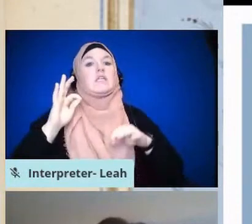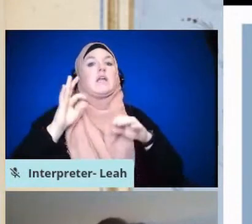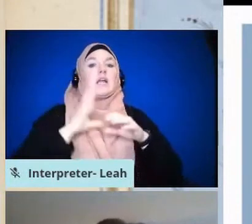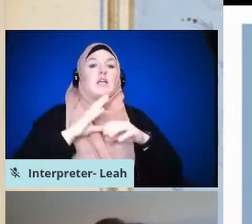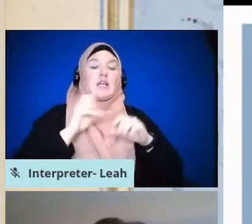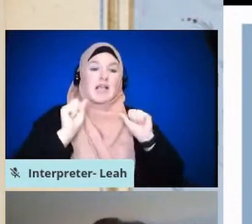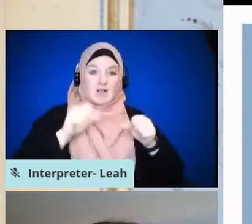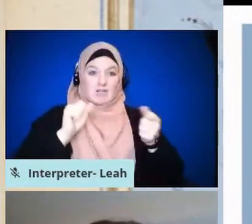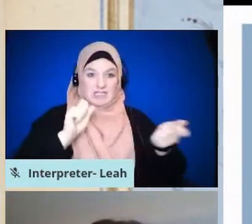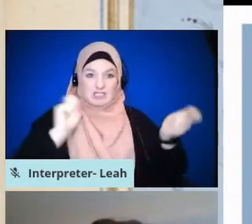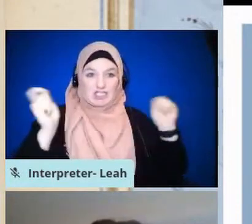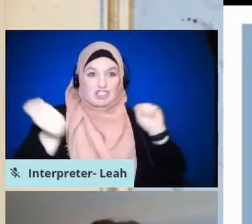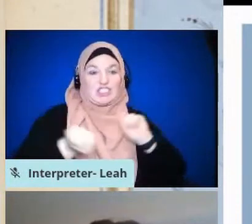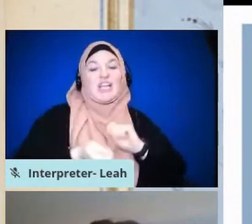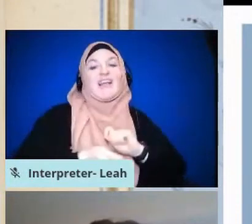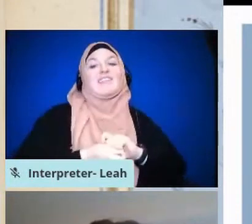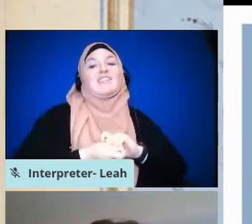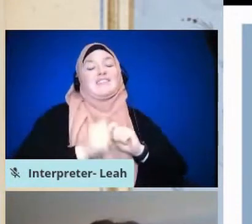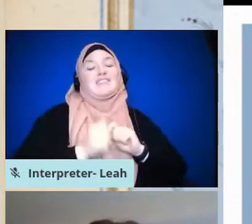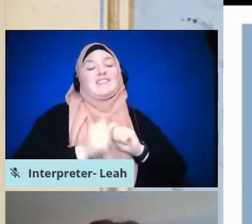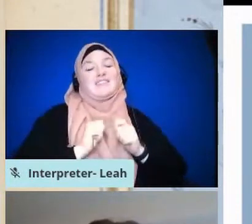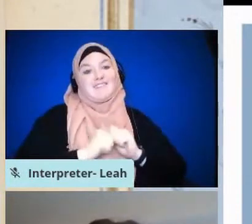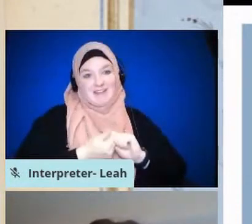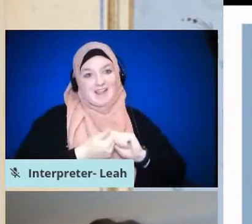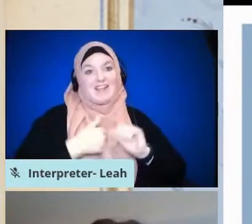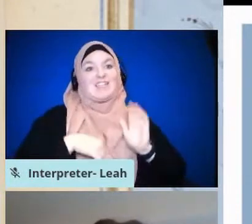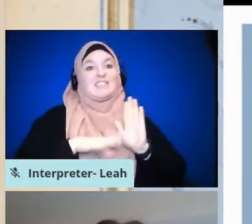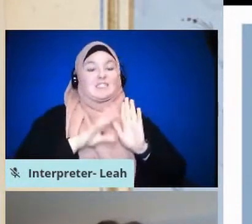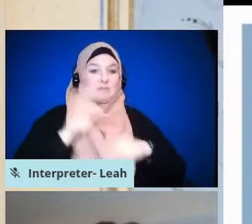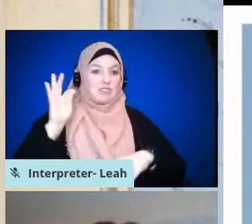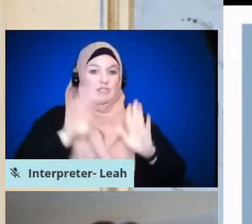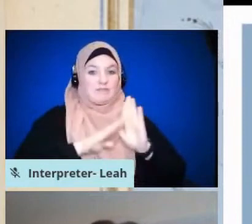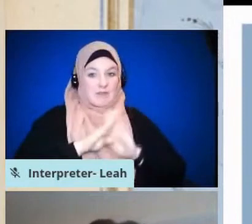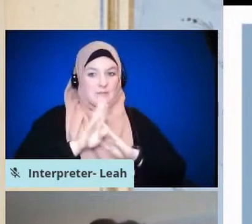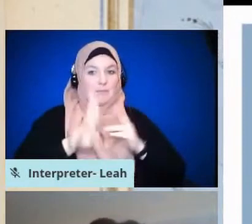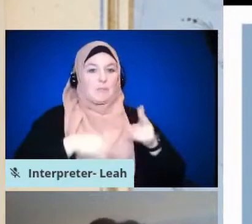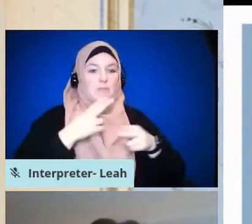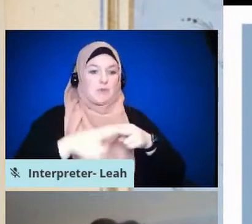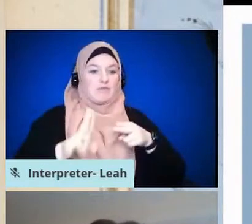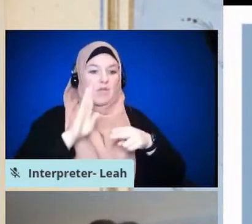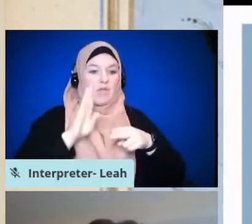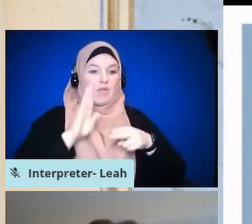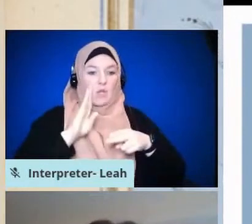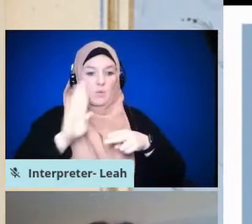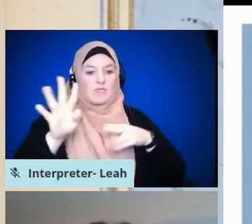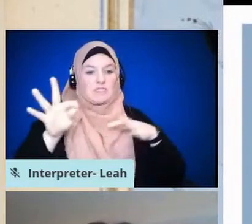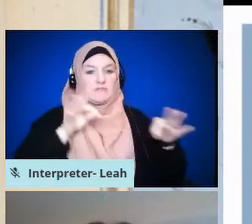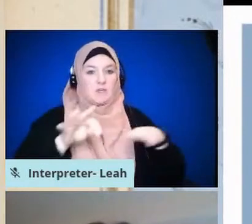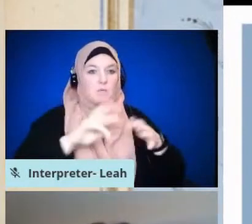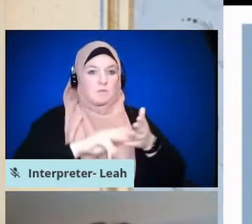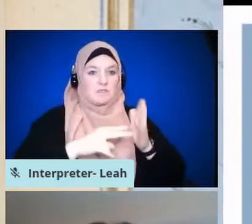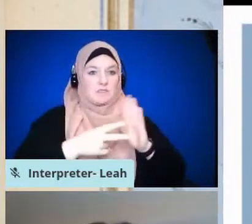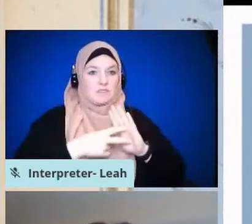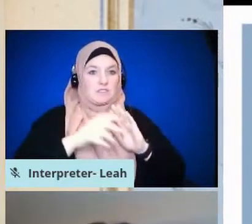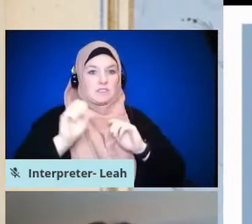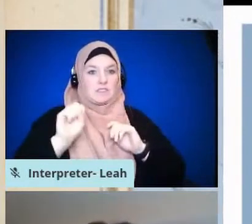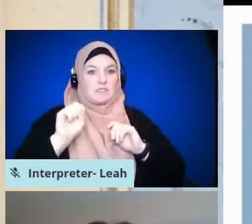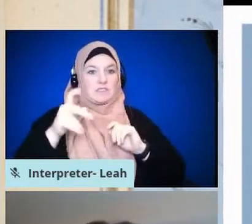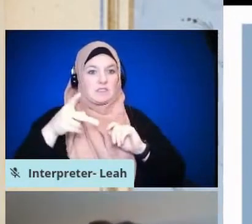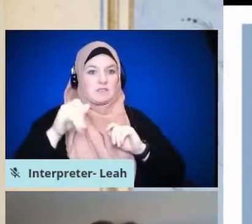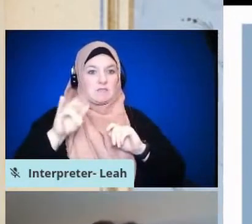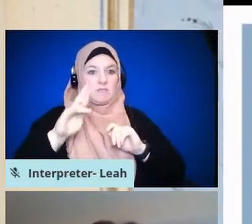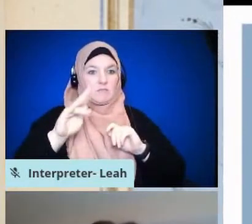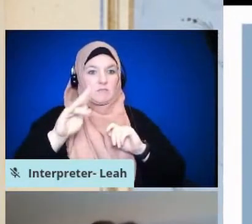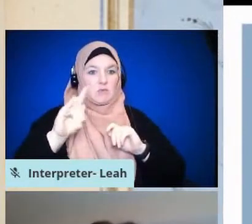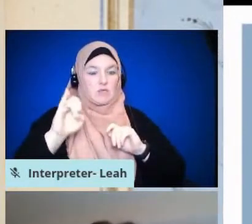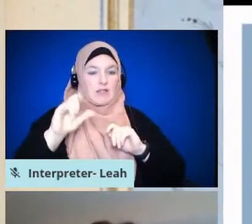it could change how the spiritual development, it's just briefly I'm gonna define spirituality to make it more